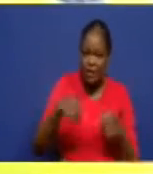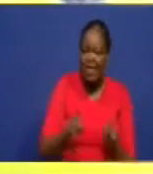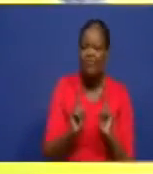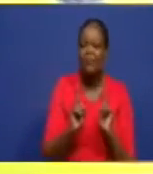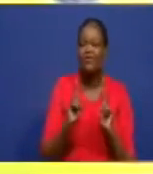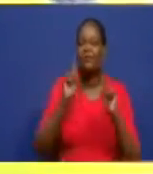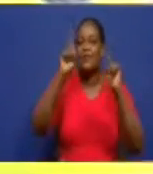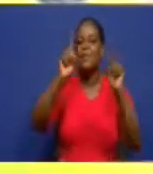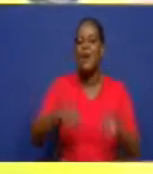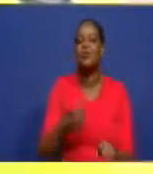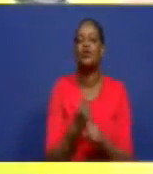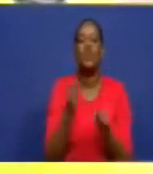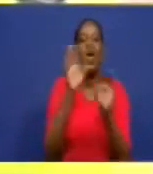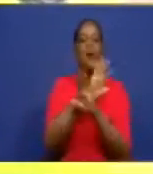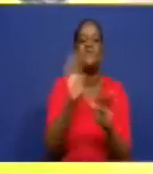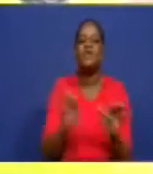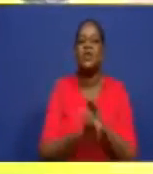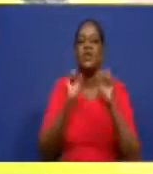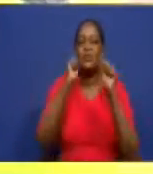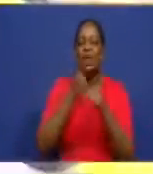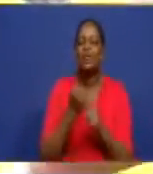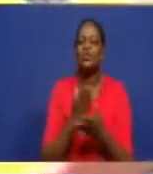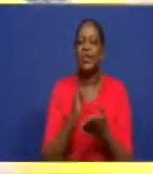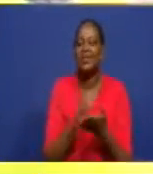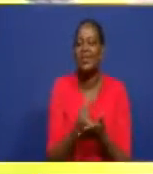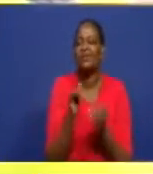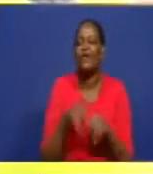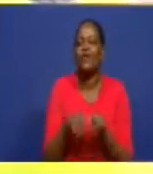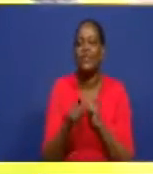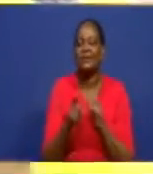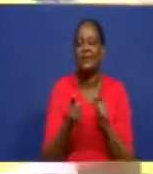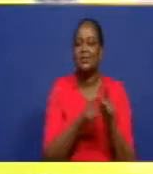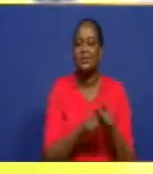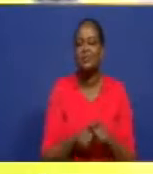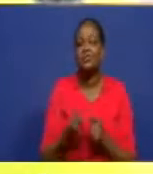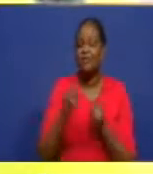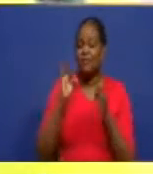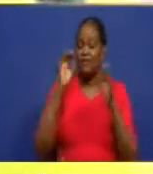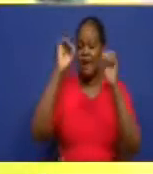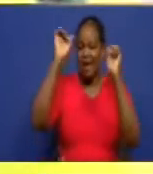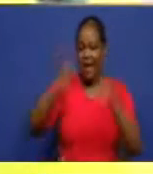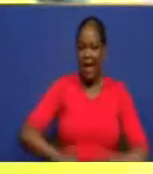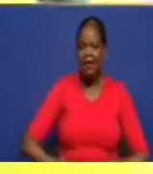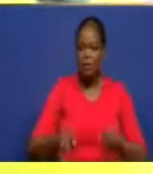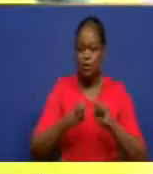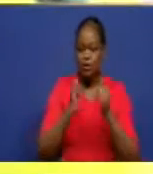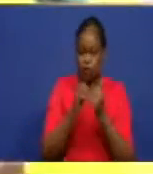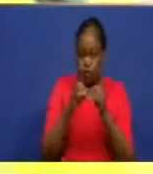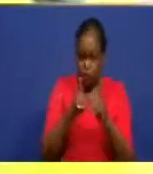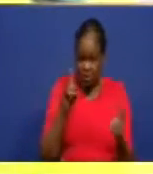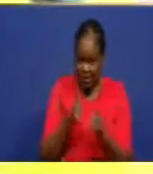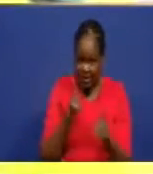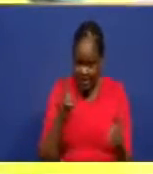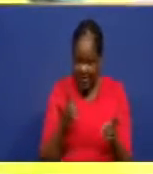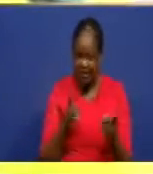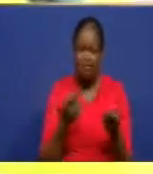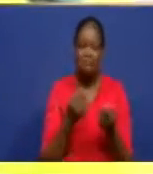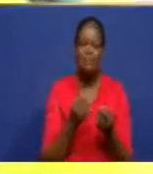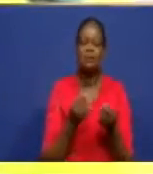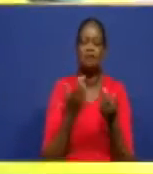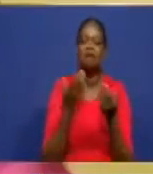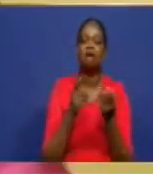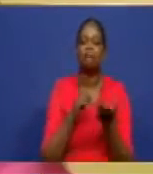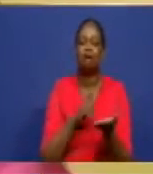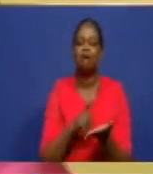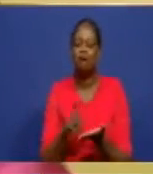think we must do everything possible to ensure that is done. A mask is within your power. Social distancing is within your power. Sanitizing is